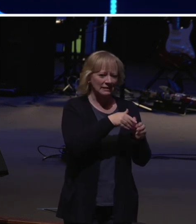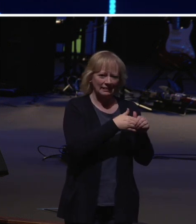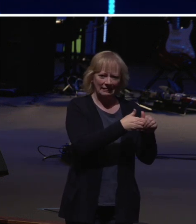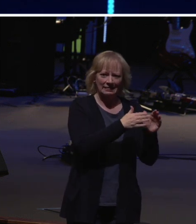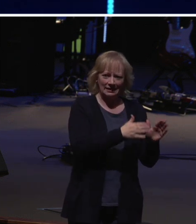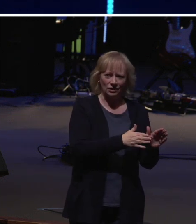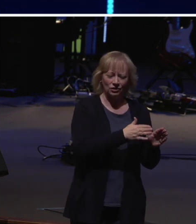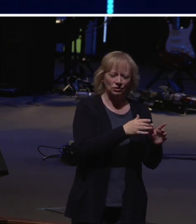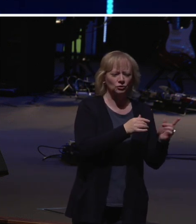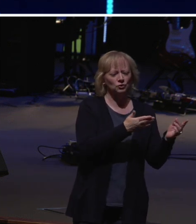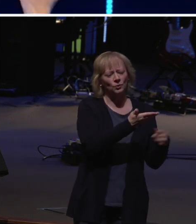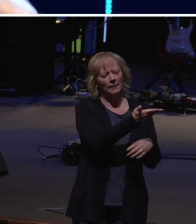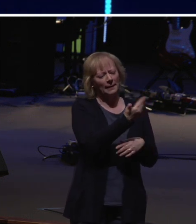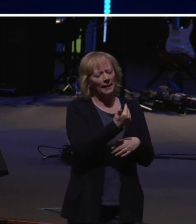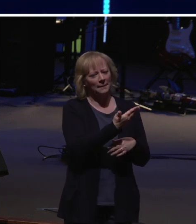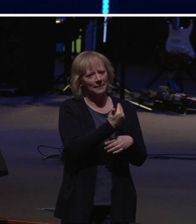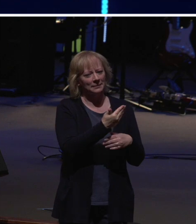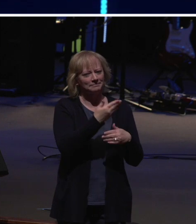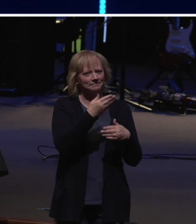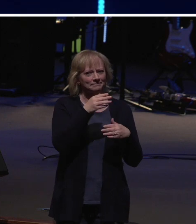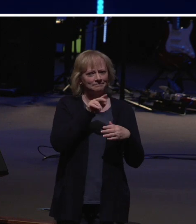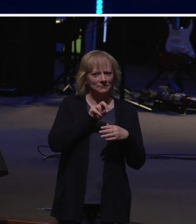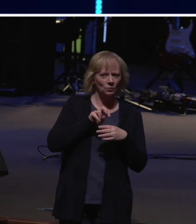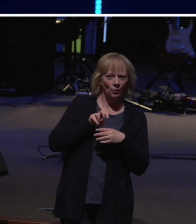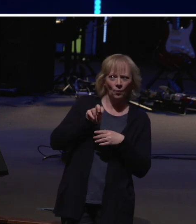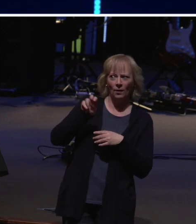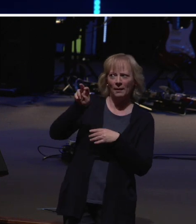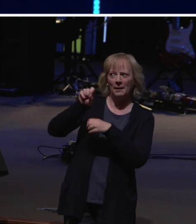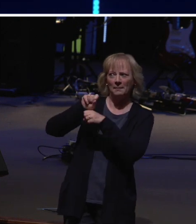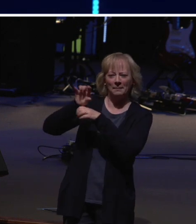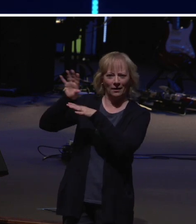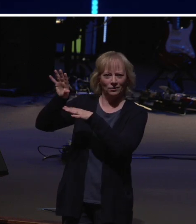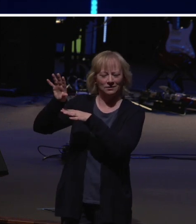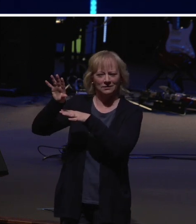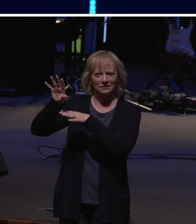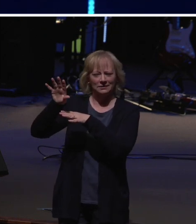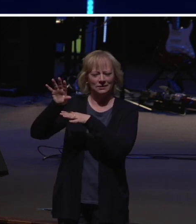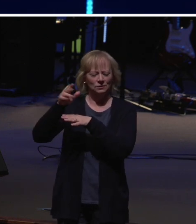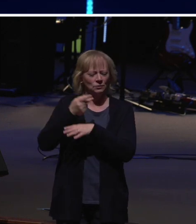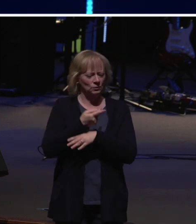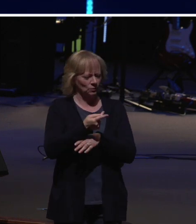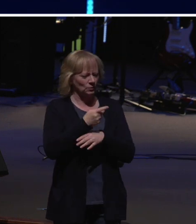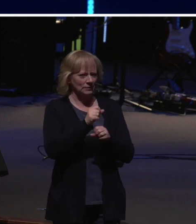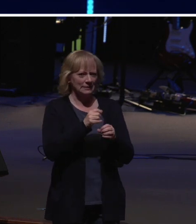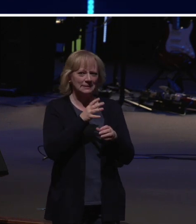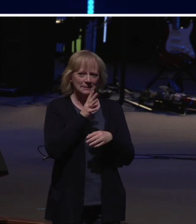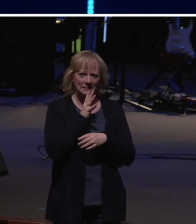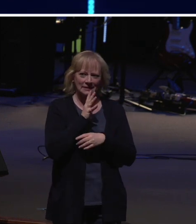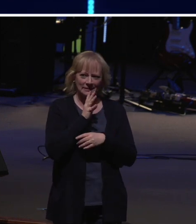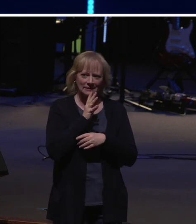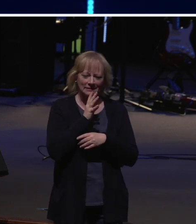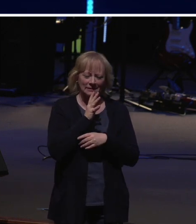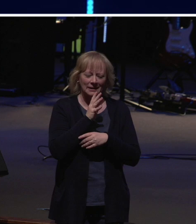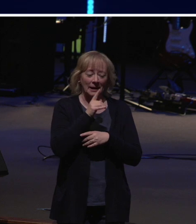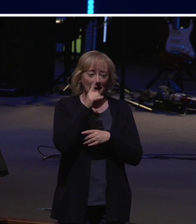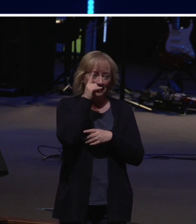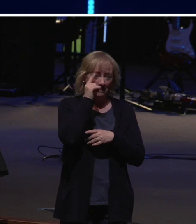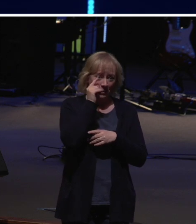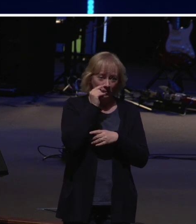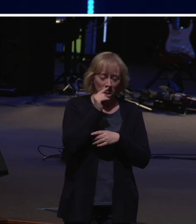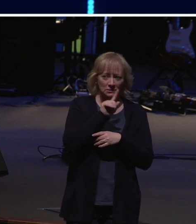up into the thick of it so he could speak with him. And Moses